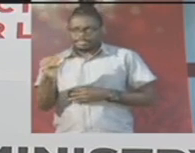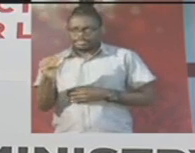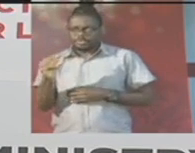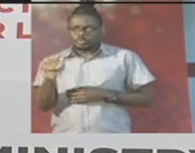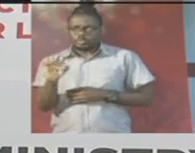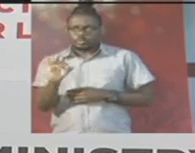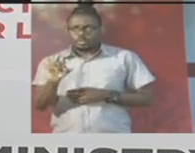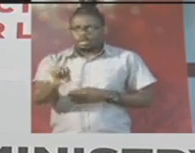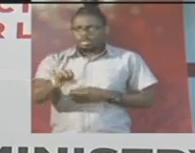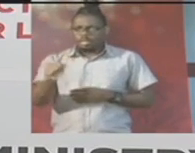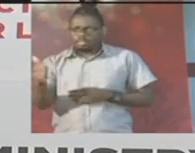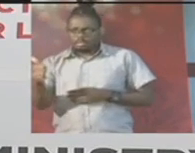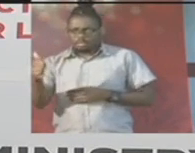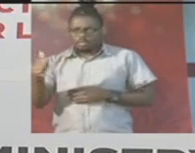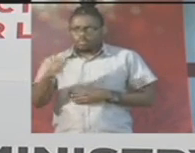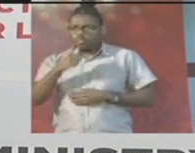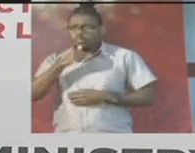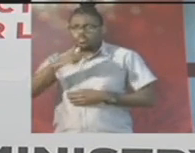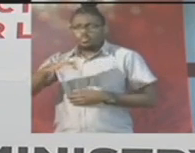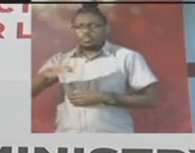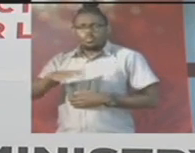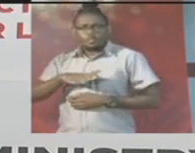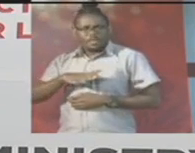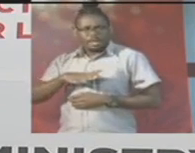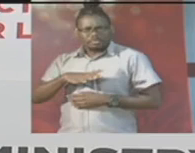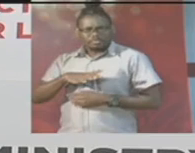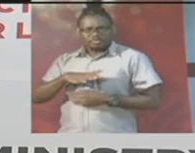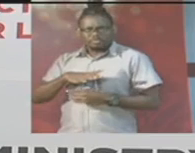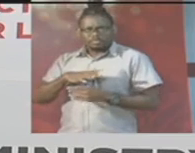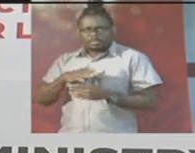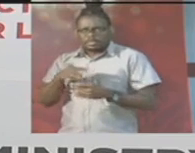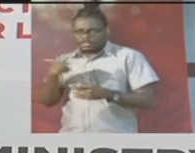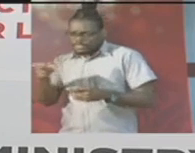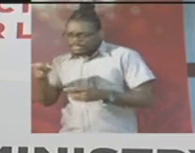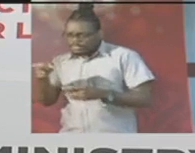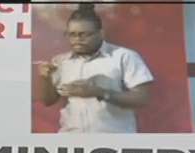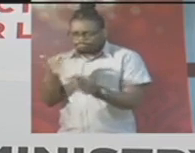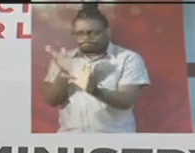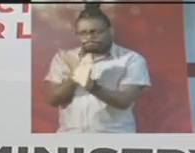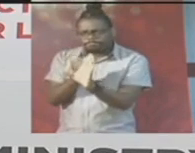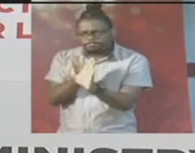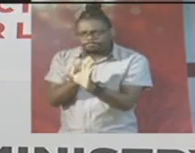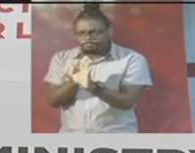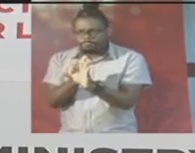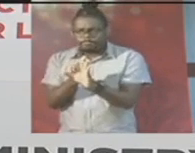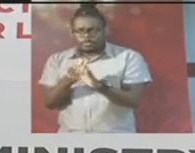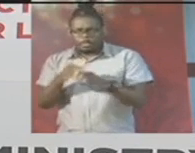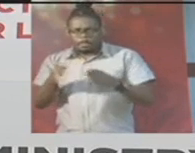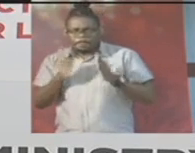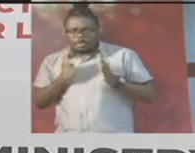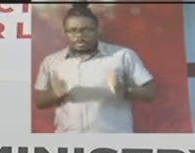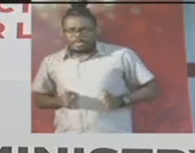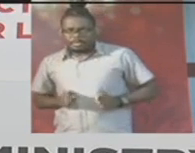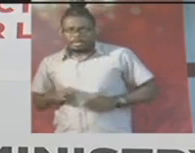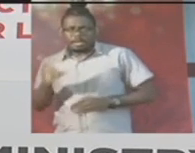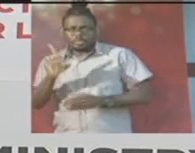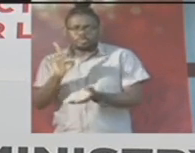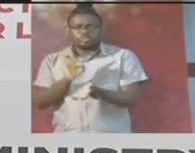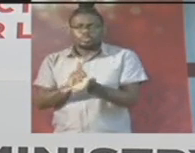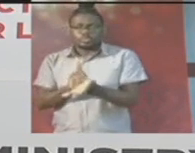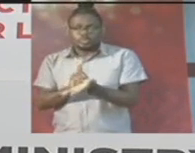Carrington, Professor of Molecular Genetics Virology. And we also have Dr. Michelle Trotman,